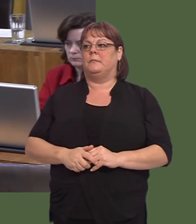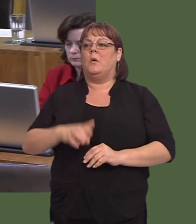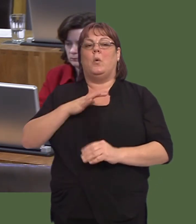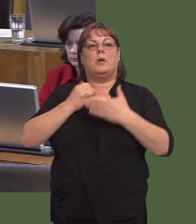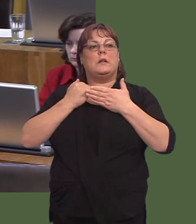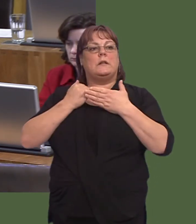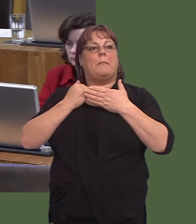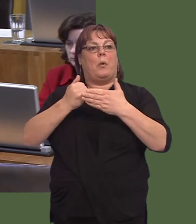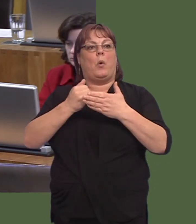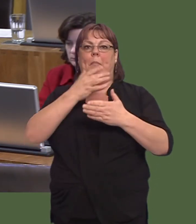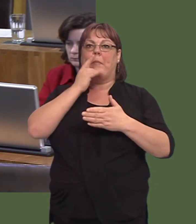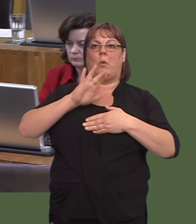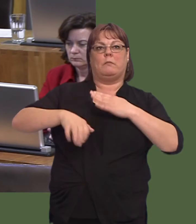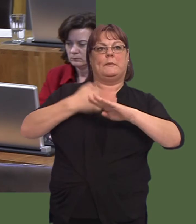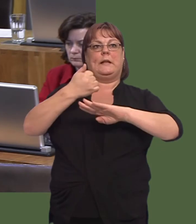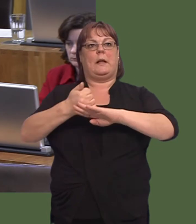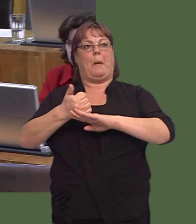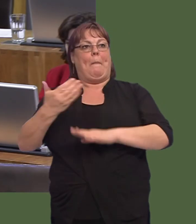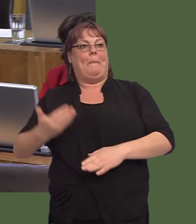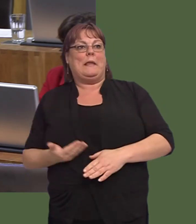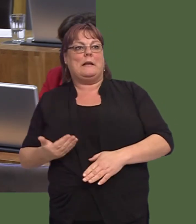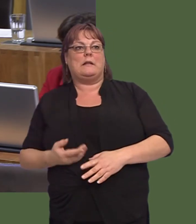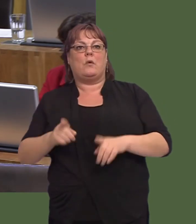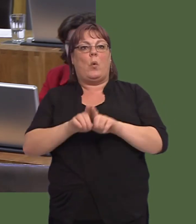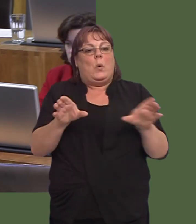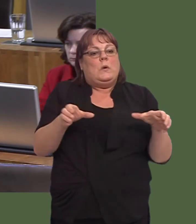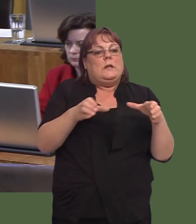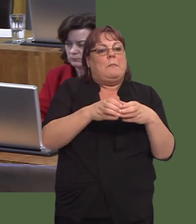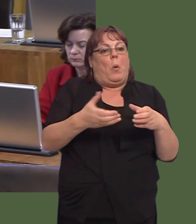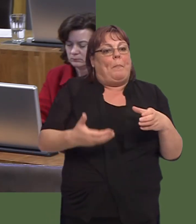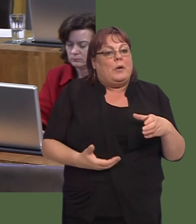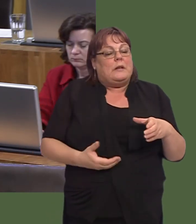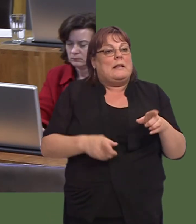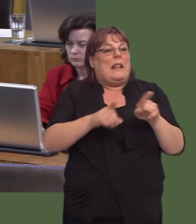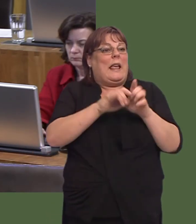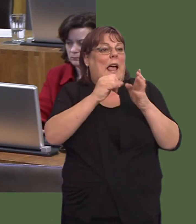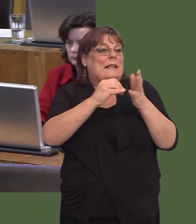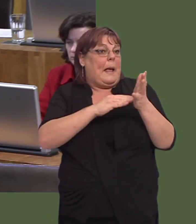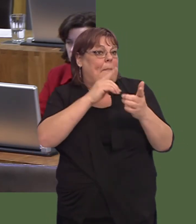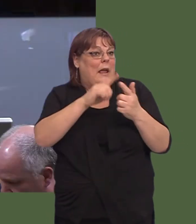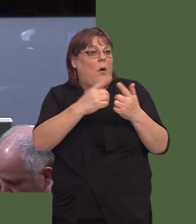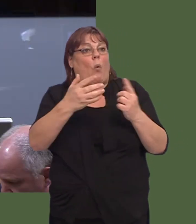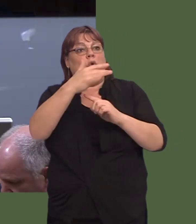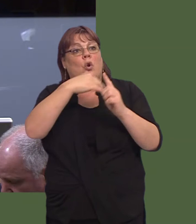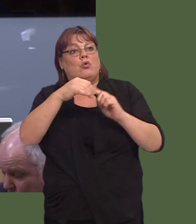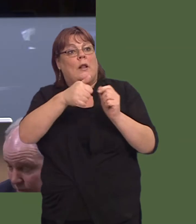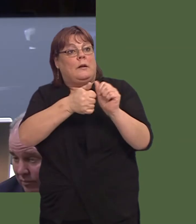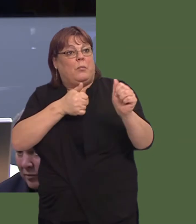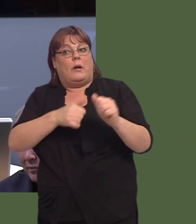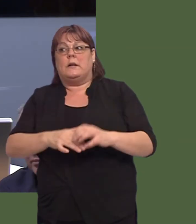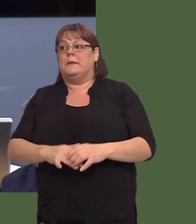right across Wales for aspiring entrepreneurs, startups and existing micro-businesses and SMEs, including social enterprises.